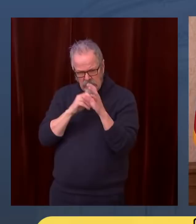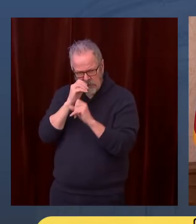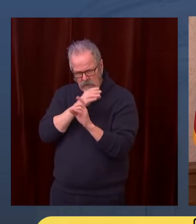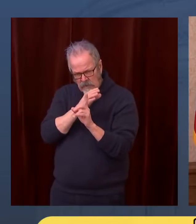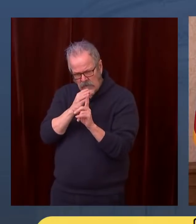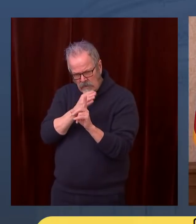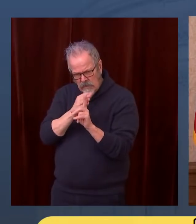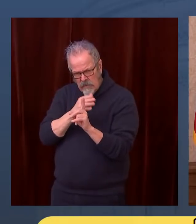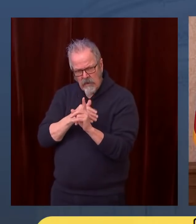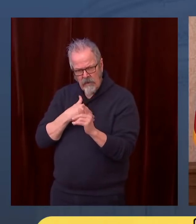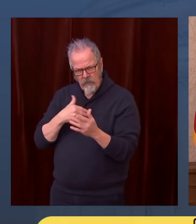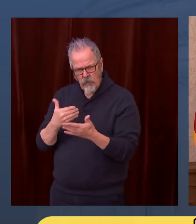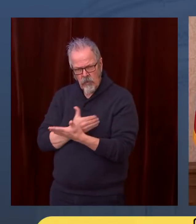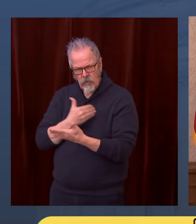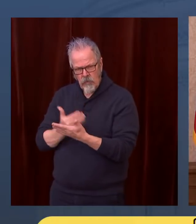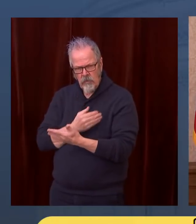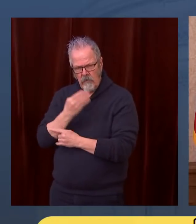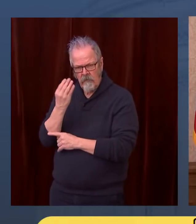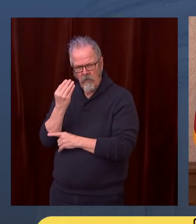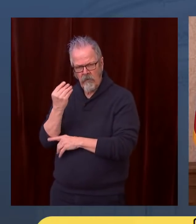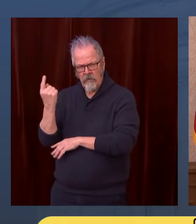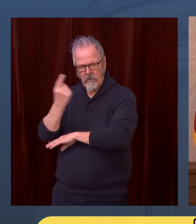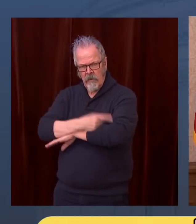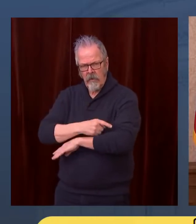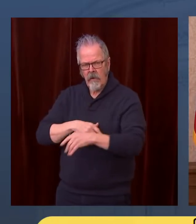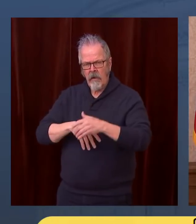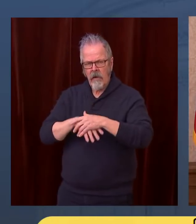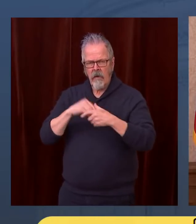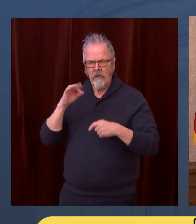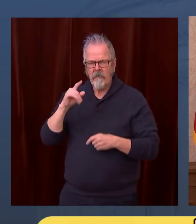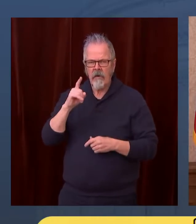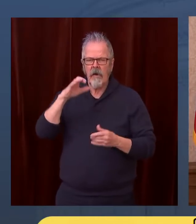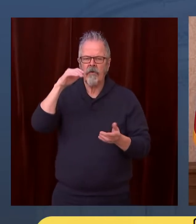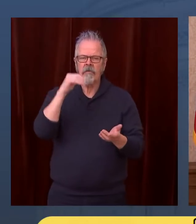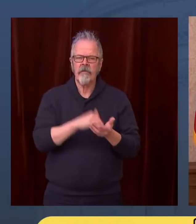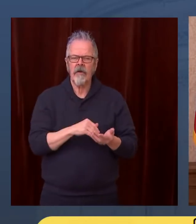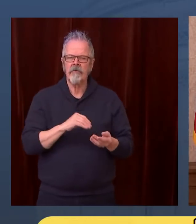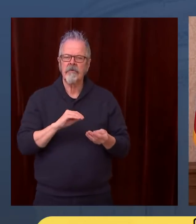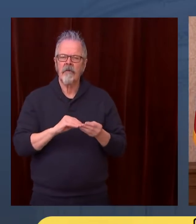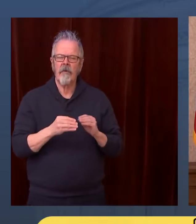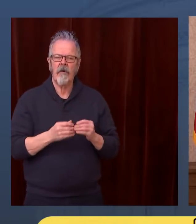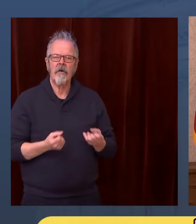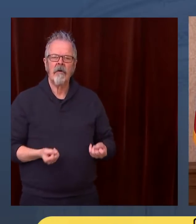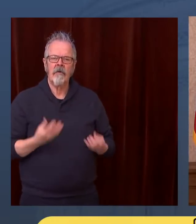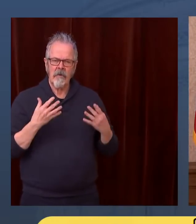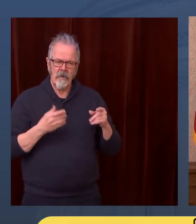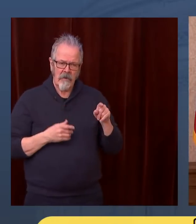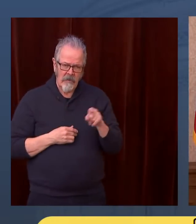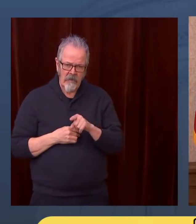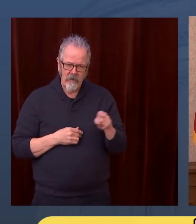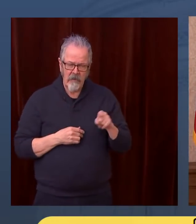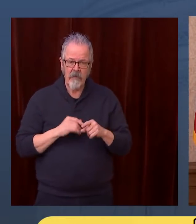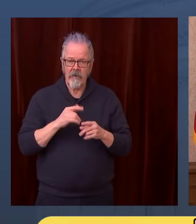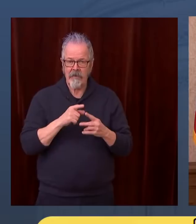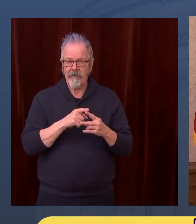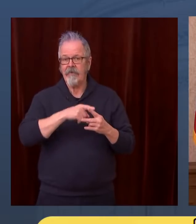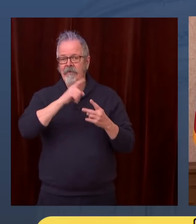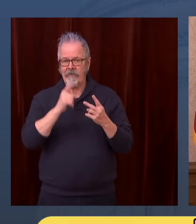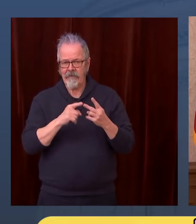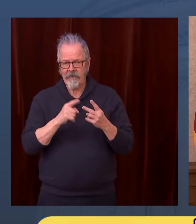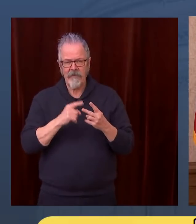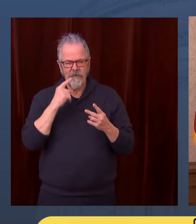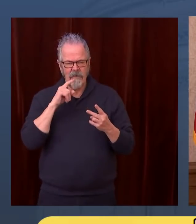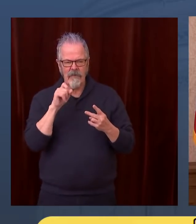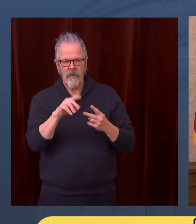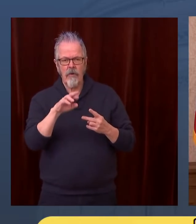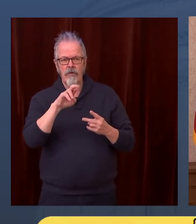latest 14-day rate for per 100,000. And then for Superintendent Regdahl, could you go through some of the changes that schools will